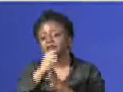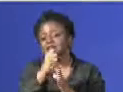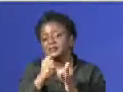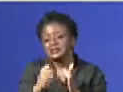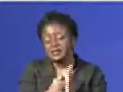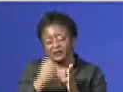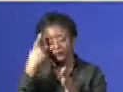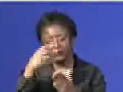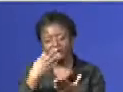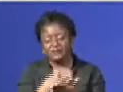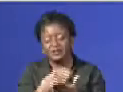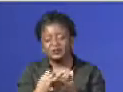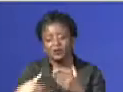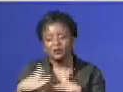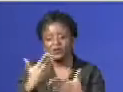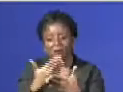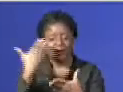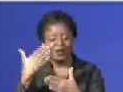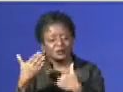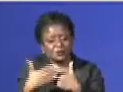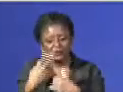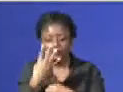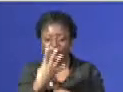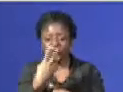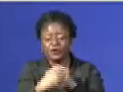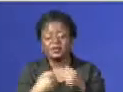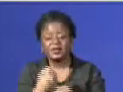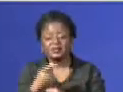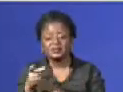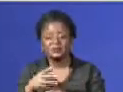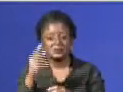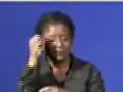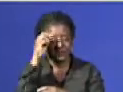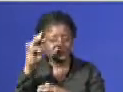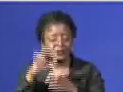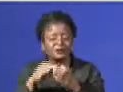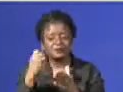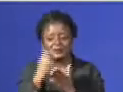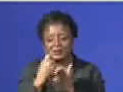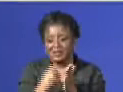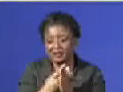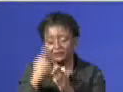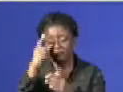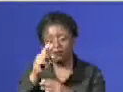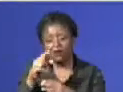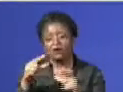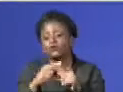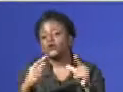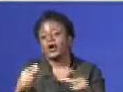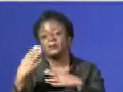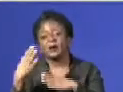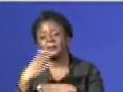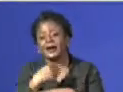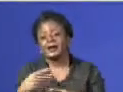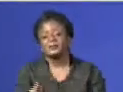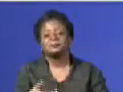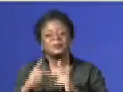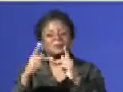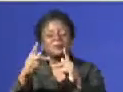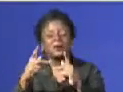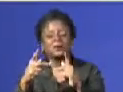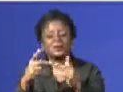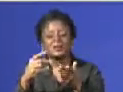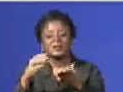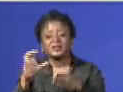Over the past nearly 4 years, he has been Minister of State for Grand Bahama and has promoted